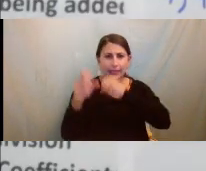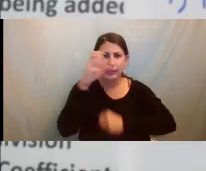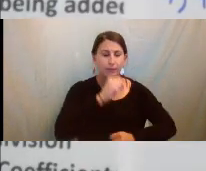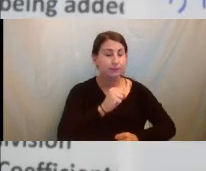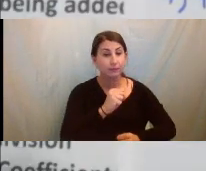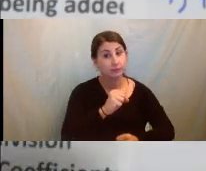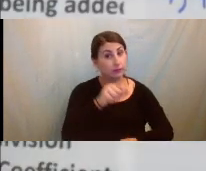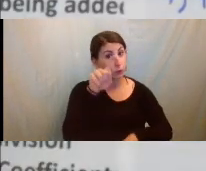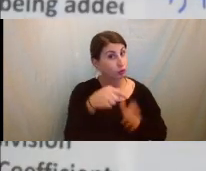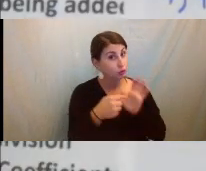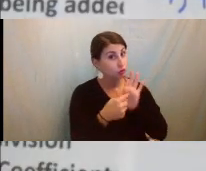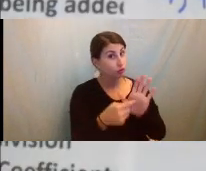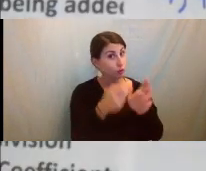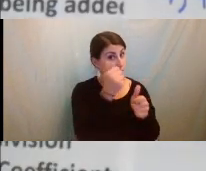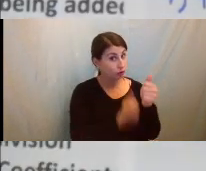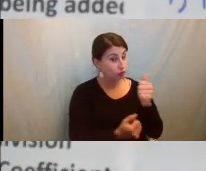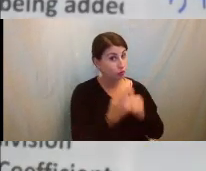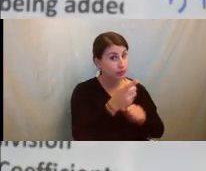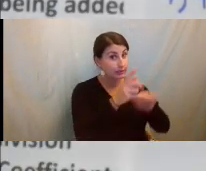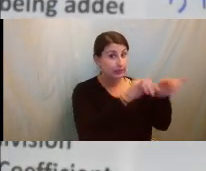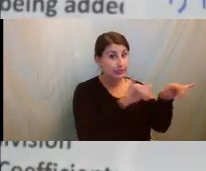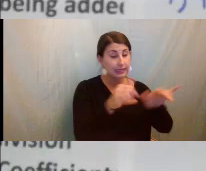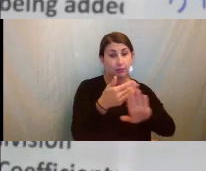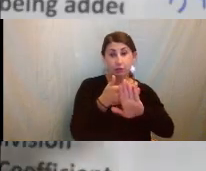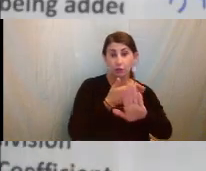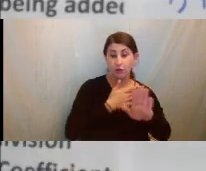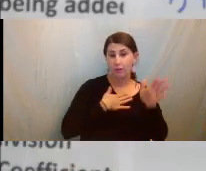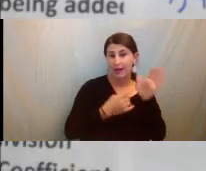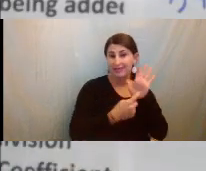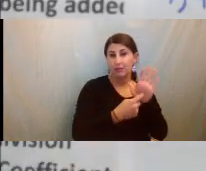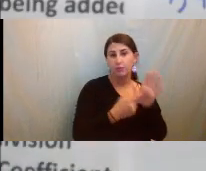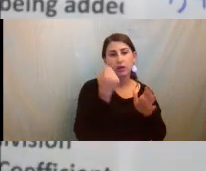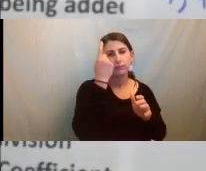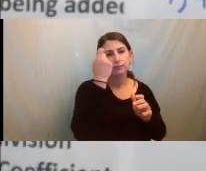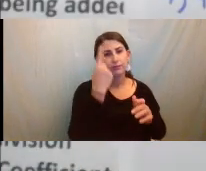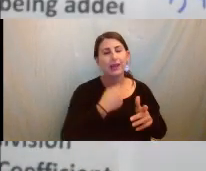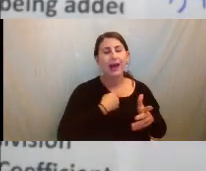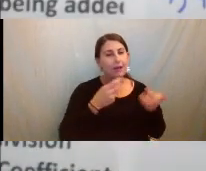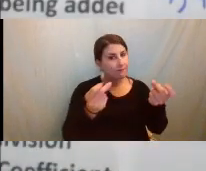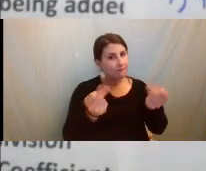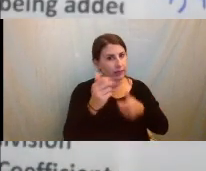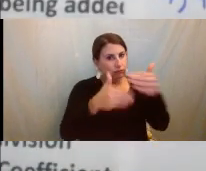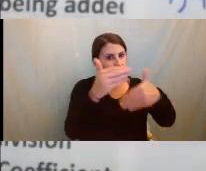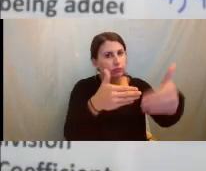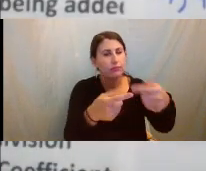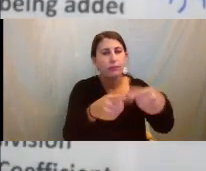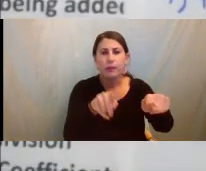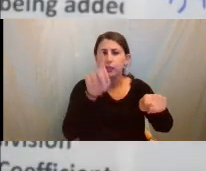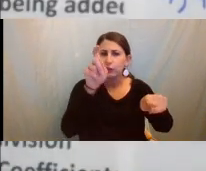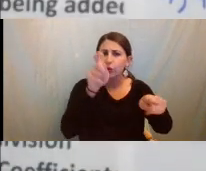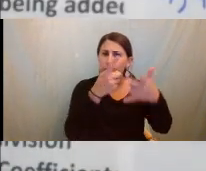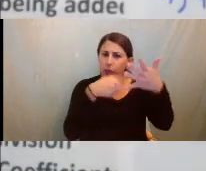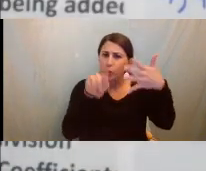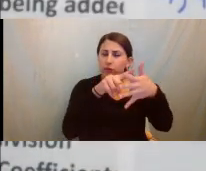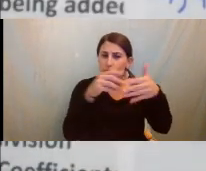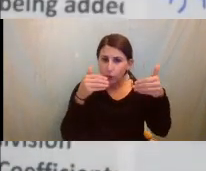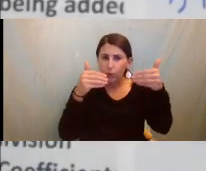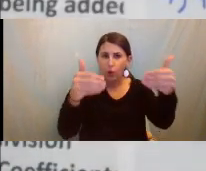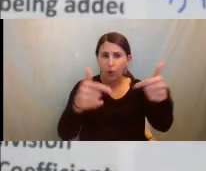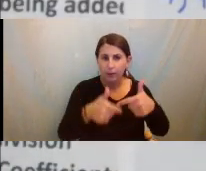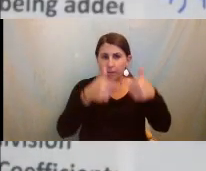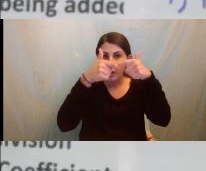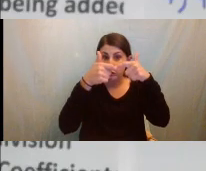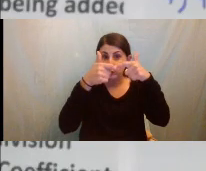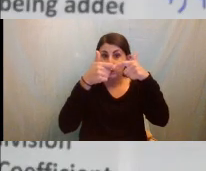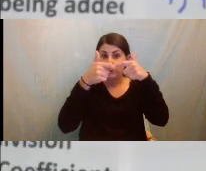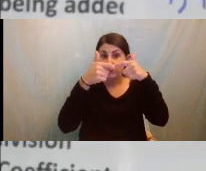steps. Show each step like I was doing in the others. And again, I'm going kind of fast because this should be a review. Okay, all